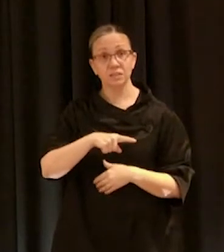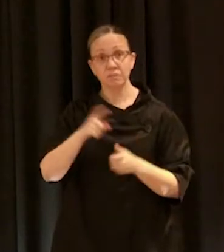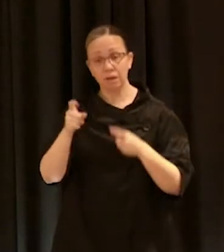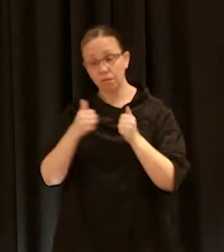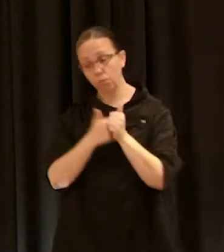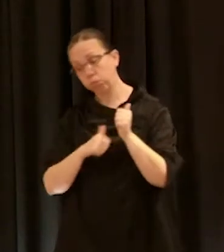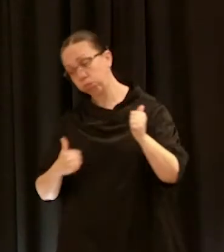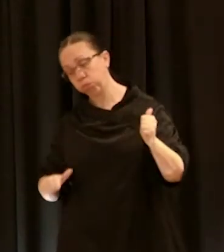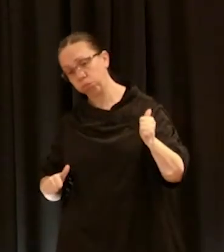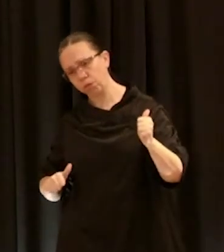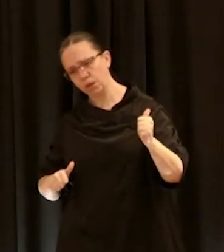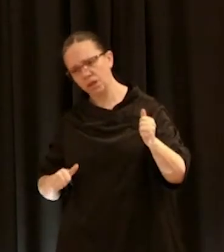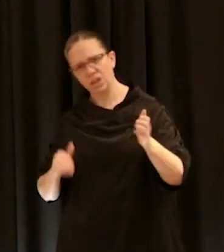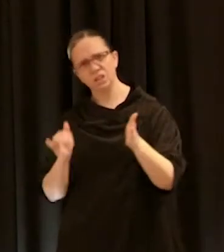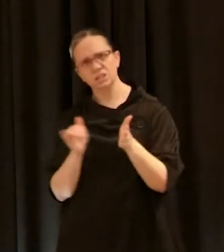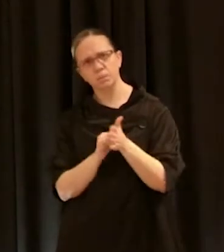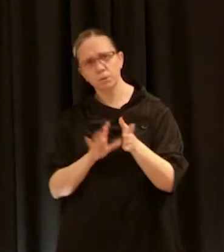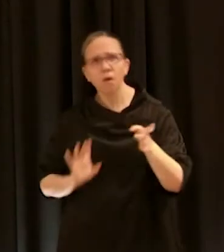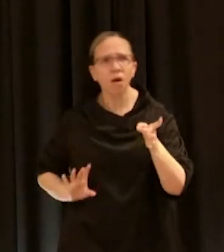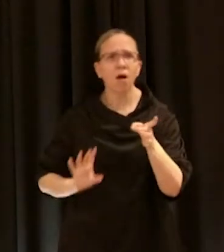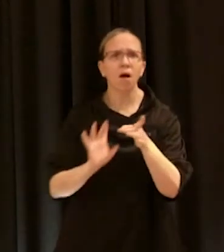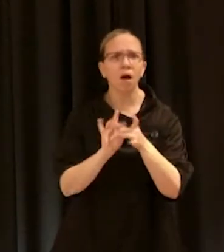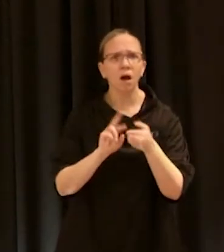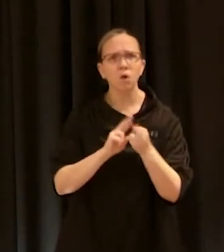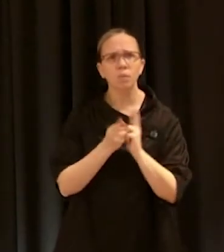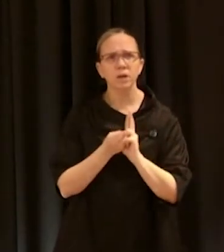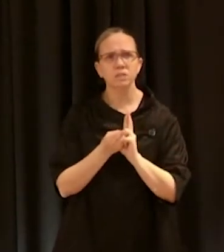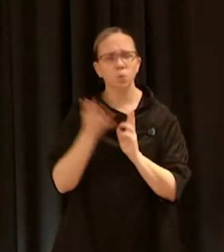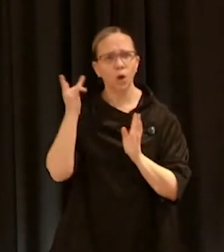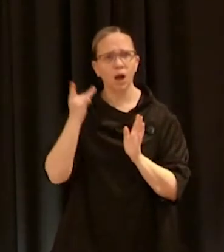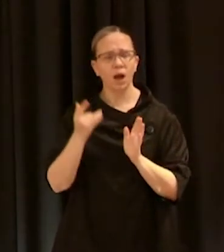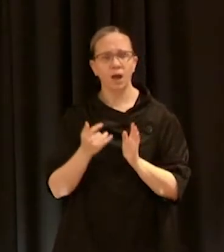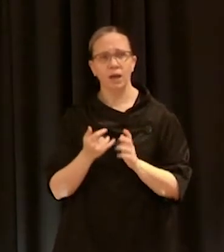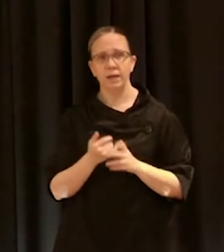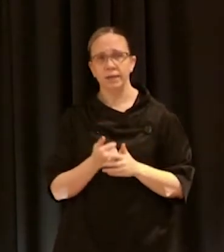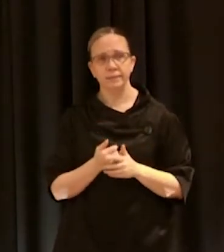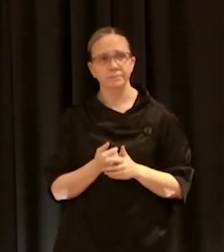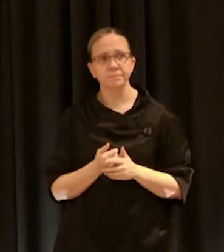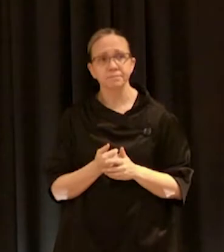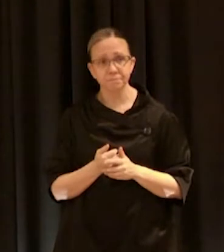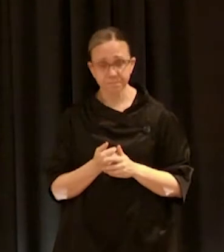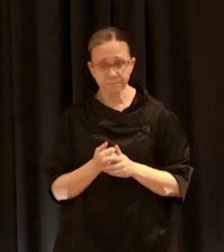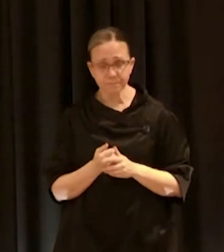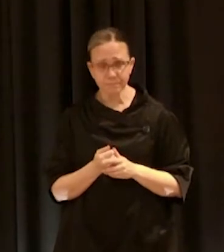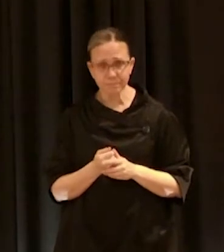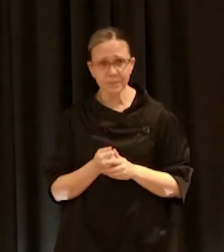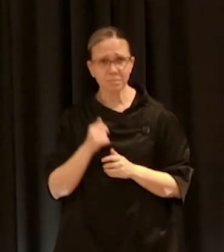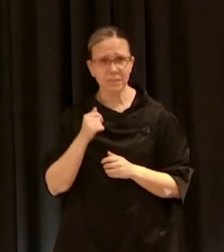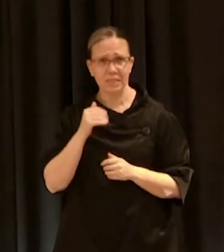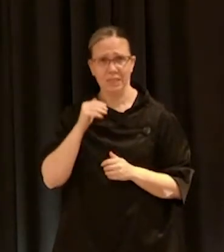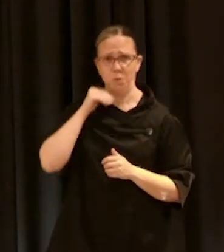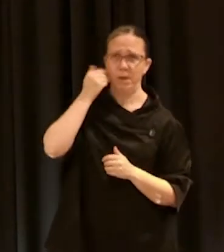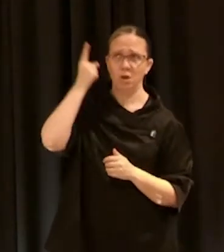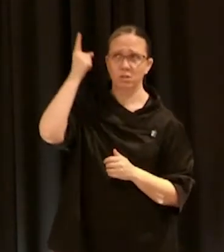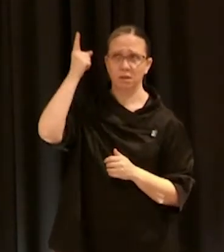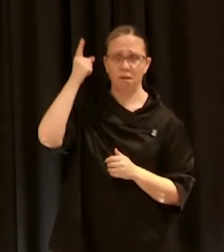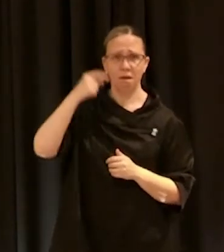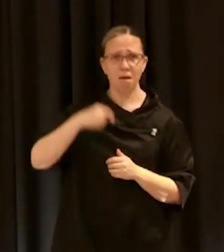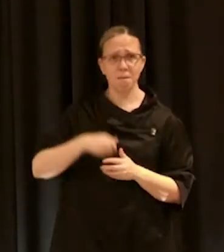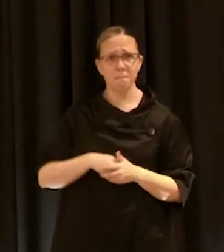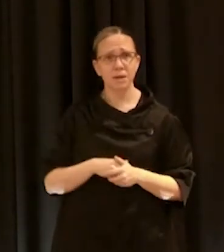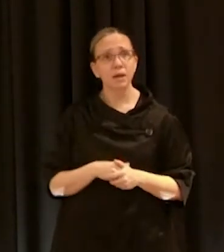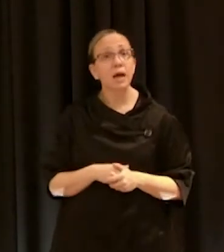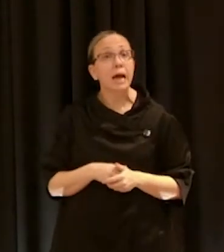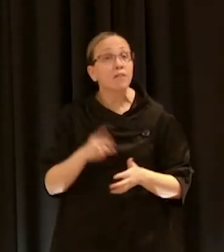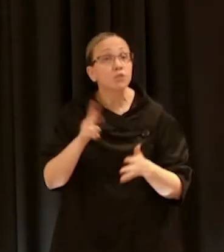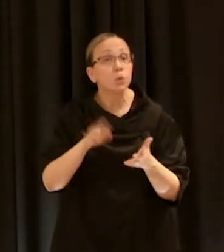to renew them again unto repentance, seeing they crucify to themselves the Son of God afresh and to put him in an open shame. Now, when